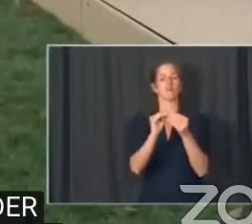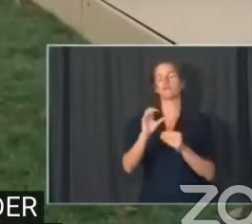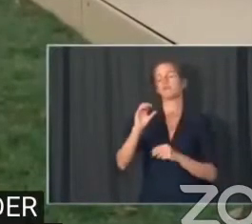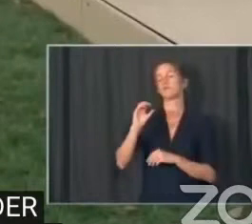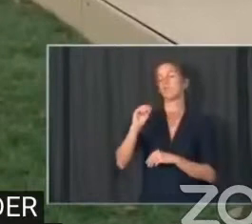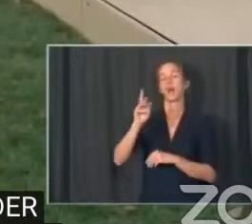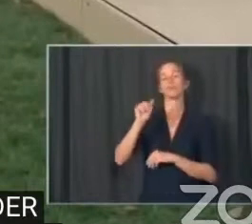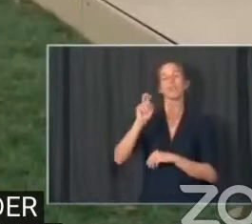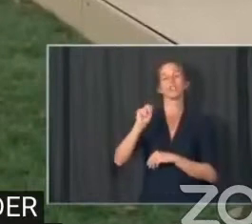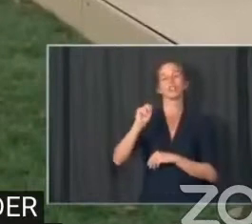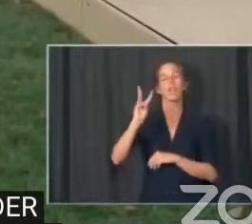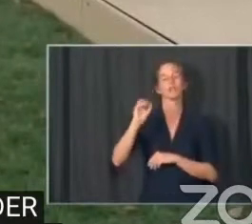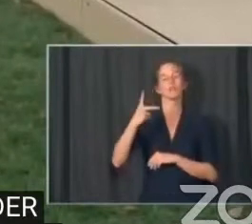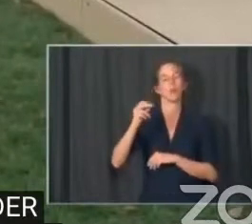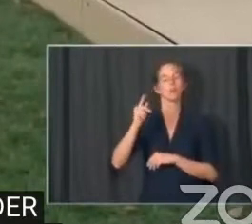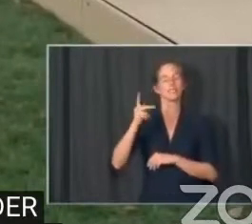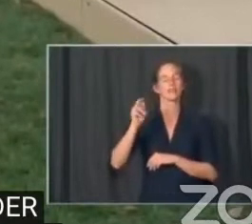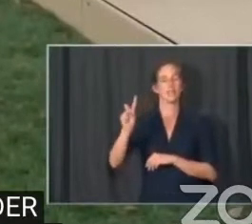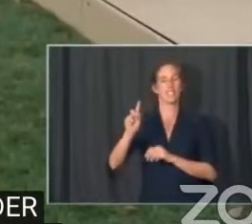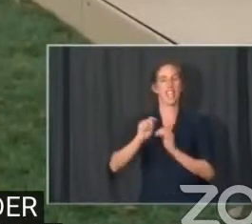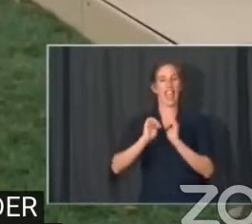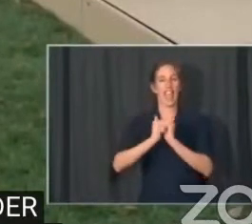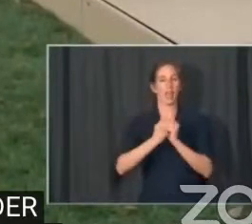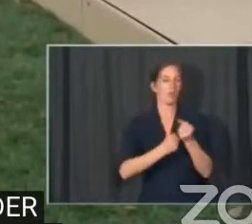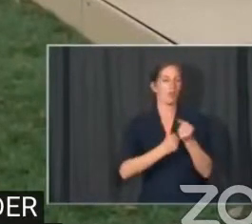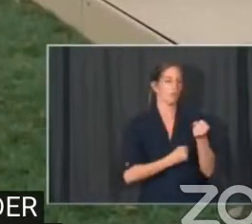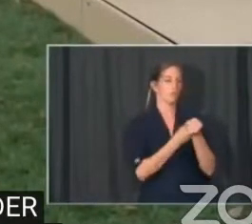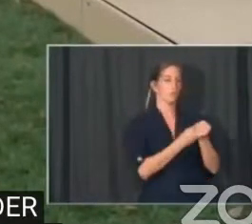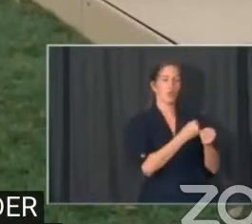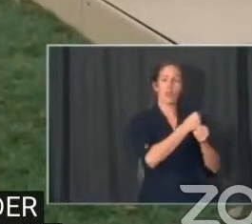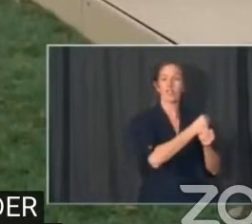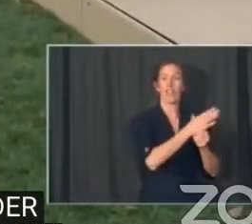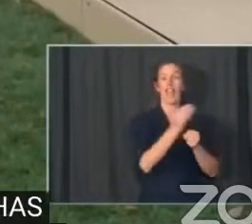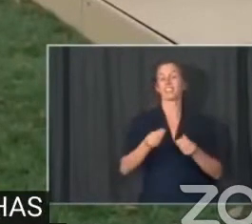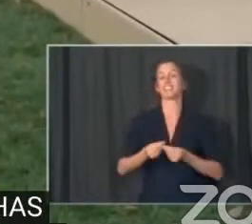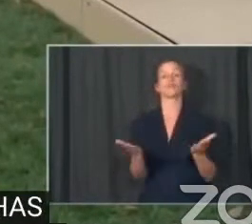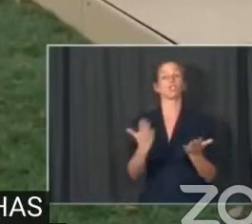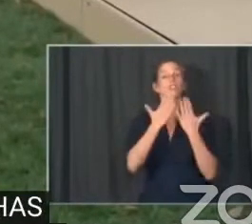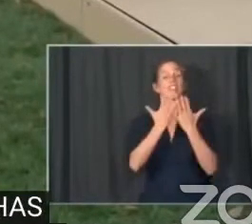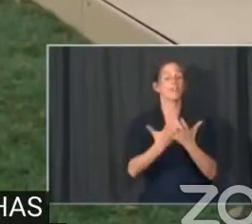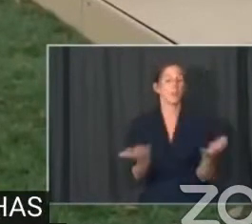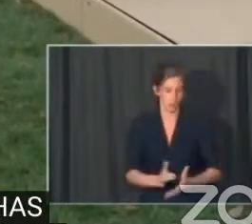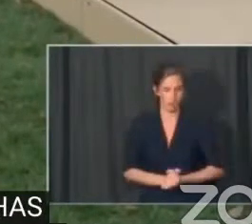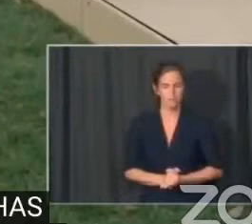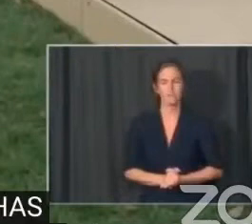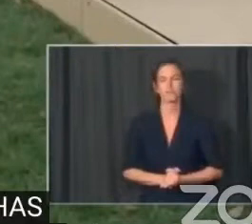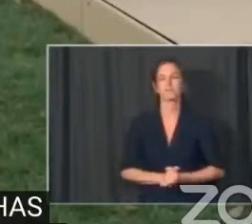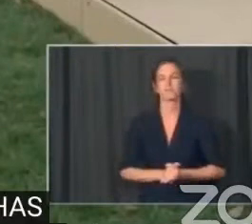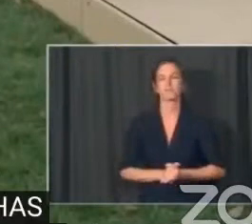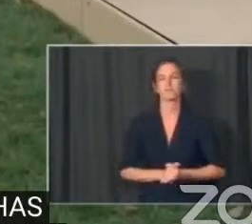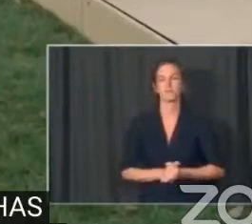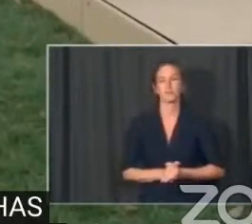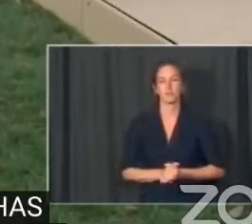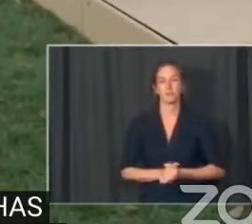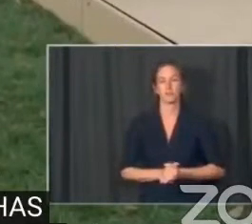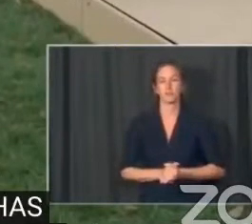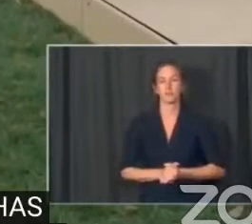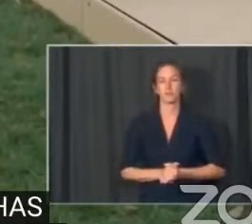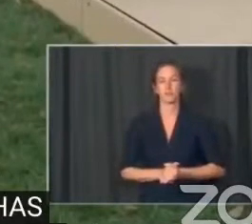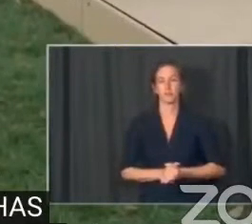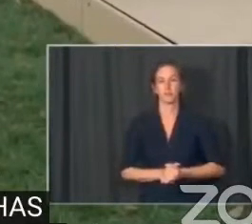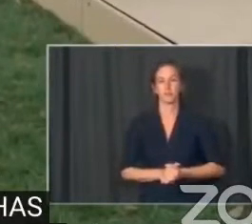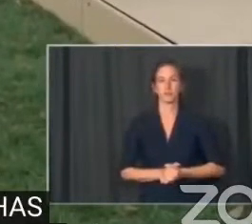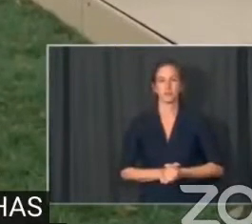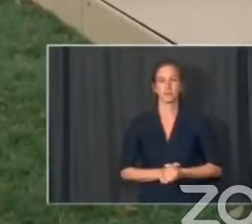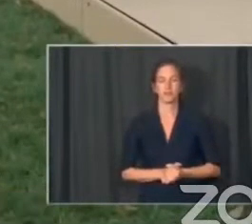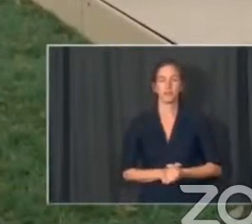provided to manufacturing of the la vaccine pandemia. and also to their distribution. Thank you Ahora very much. pasamos con nuestro compañero